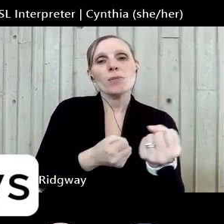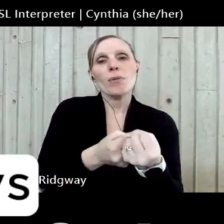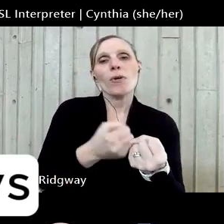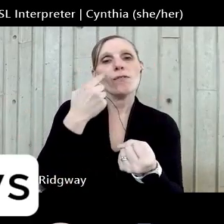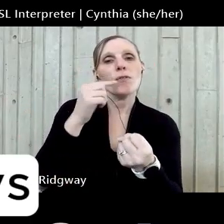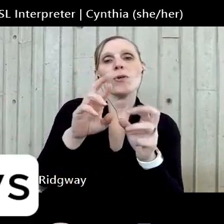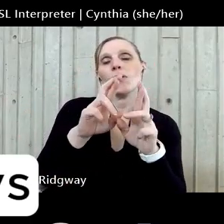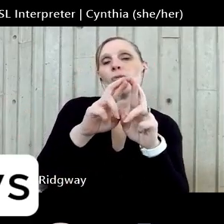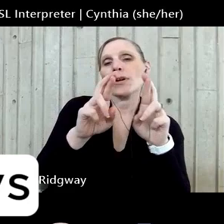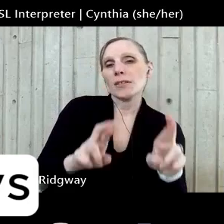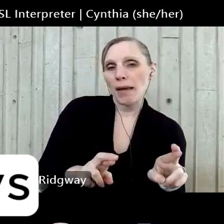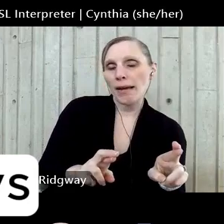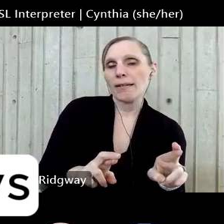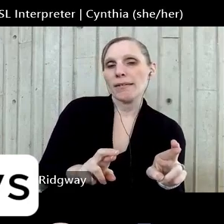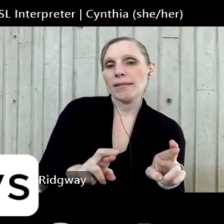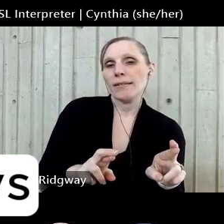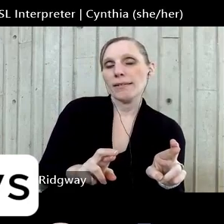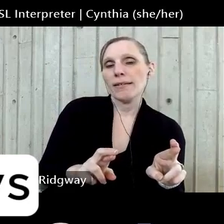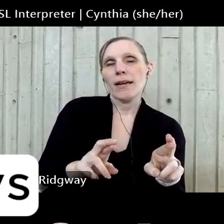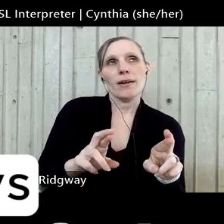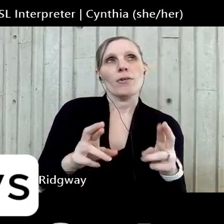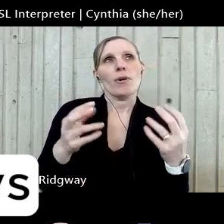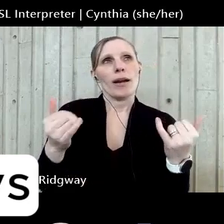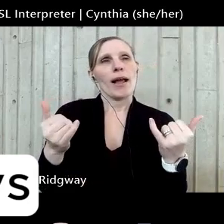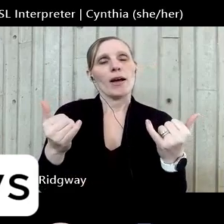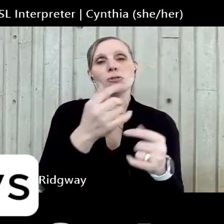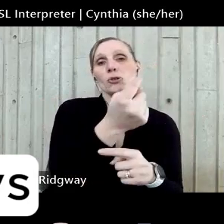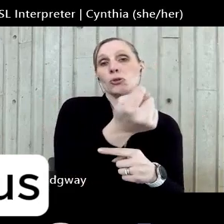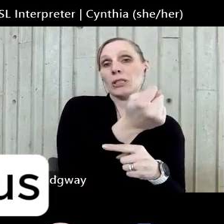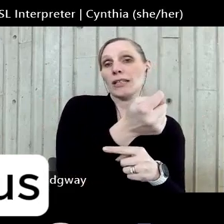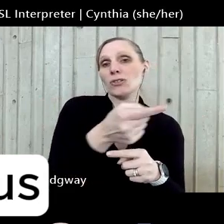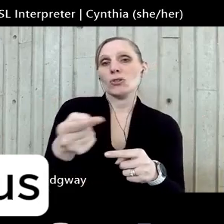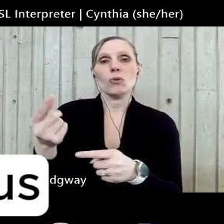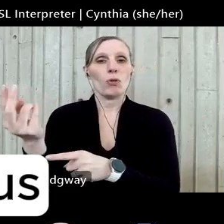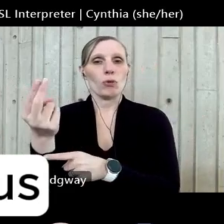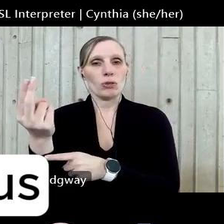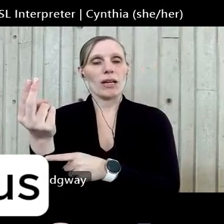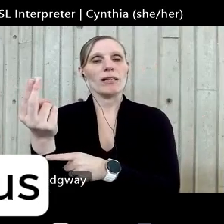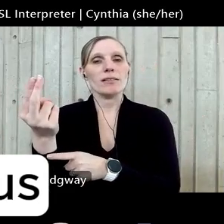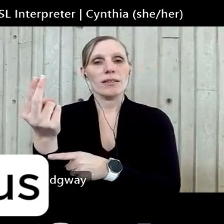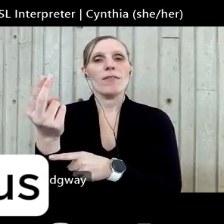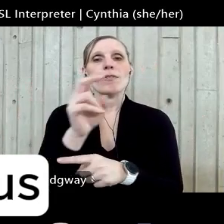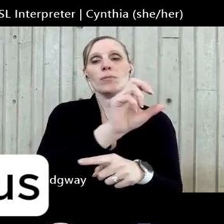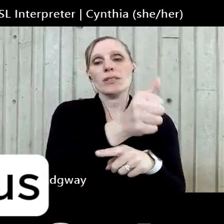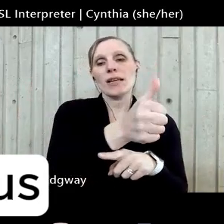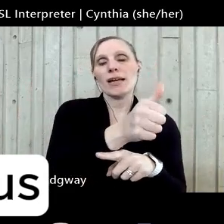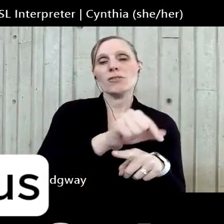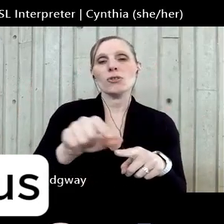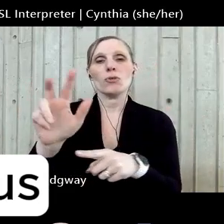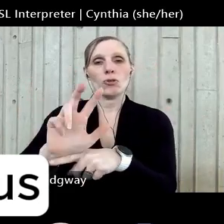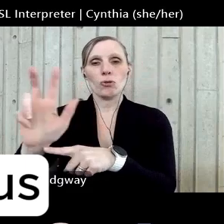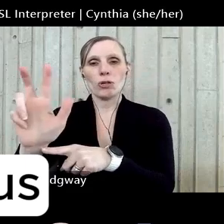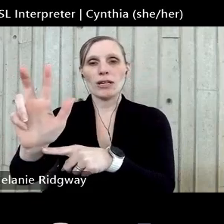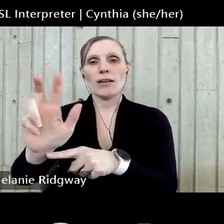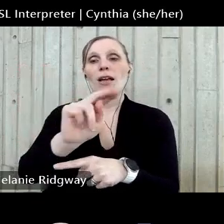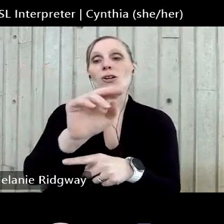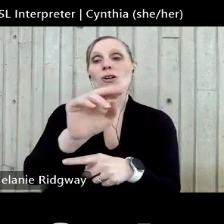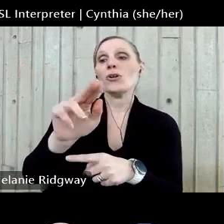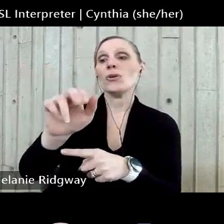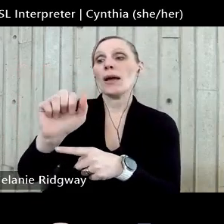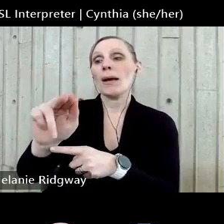peers. That now runs from Tuesdays to Thursdays from 10 a.m. to 3 p.m. at our Newnham campus,